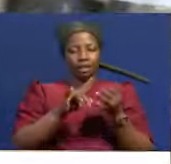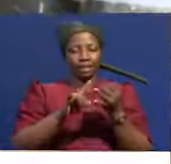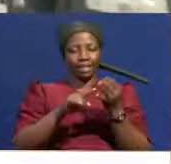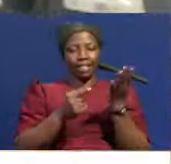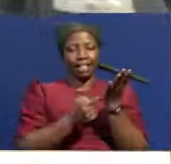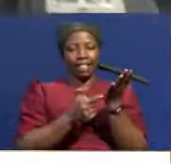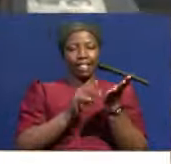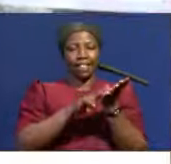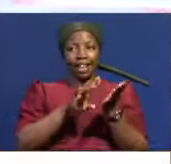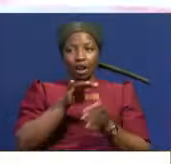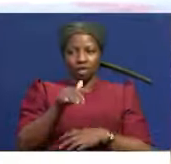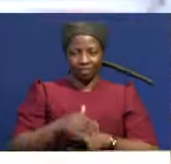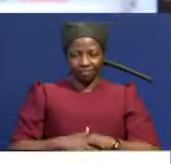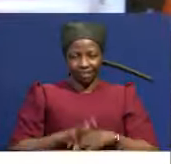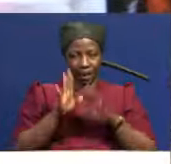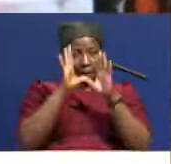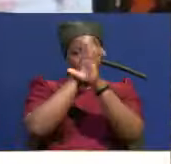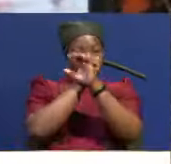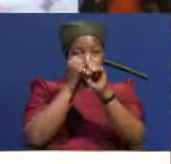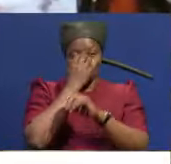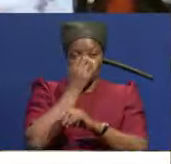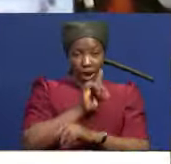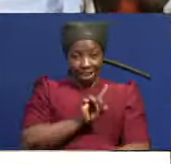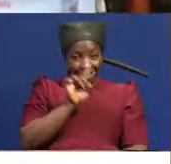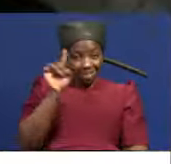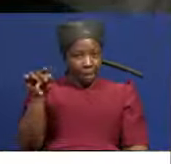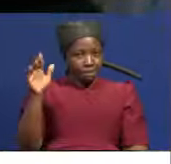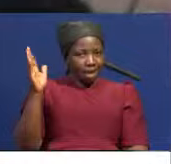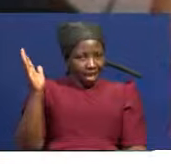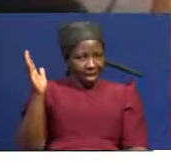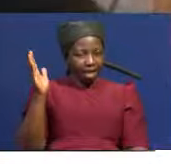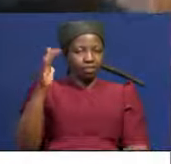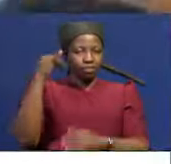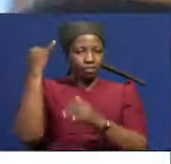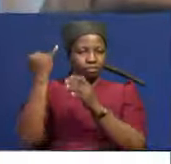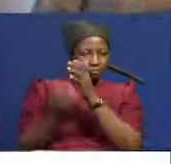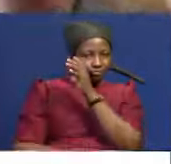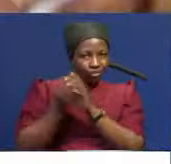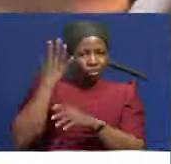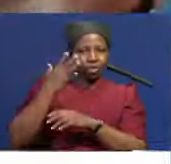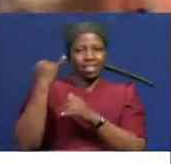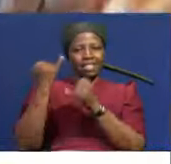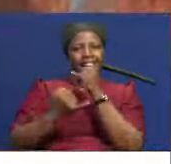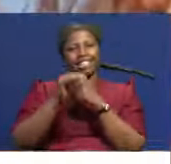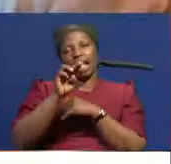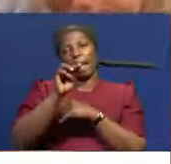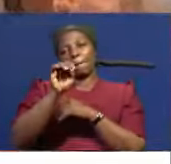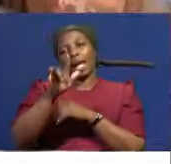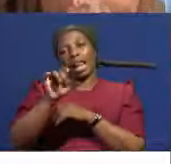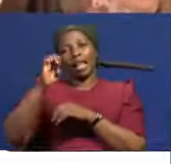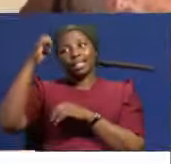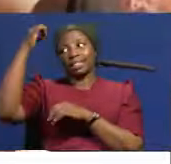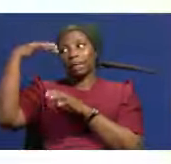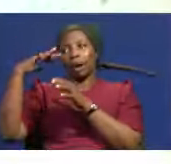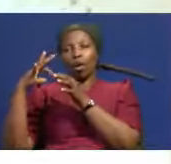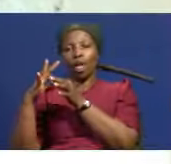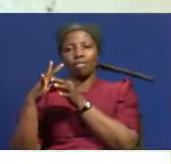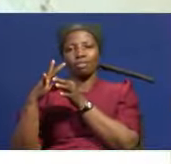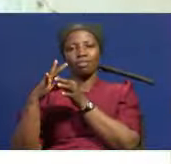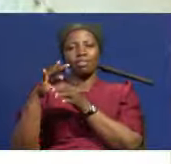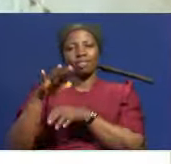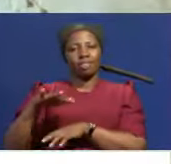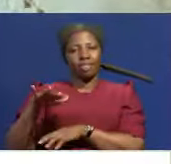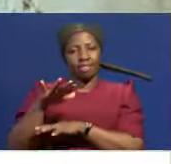makofi! President William Ruto was here to launch the last mile electricity connectivity in the area. With his message